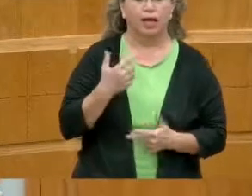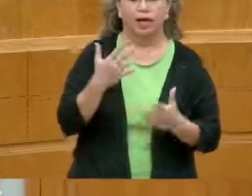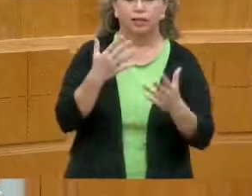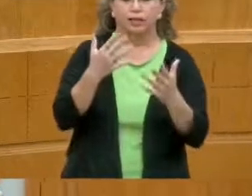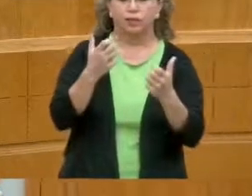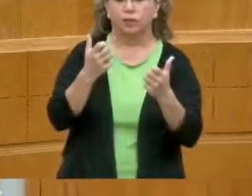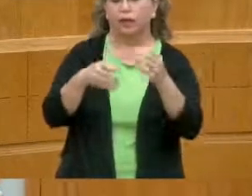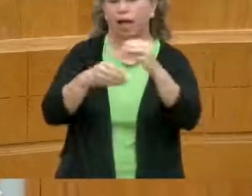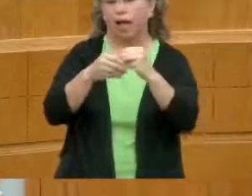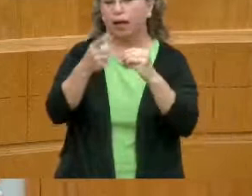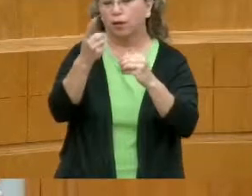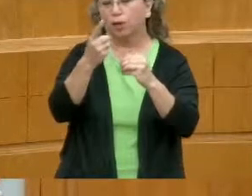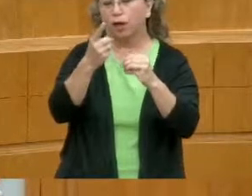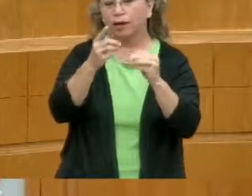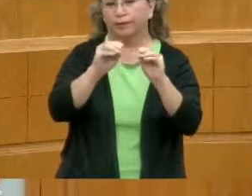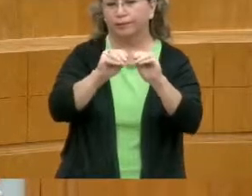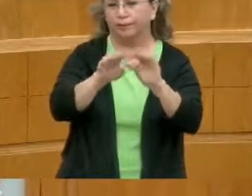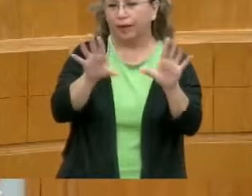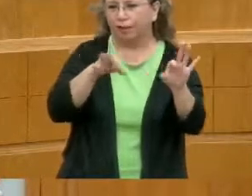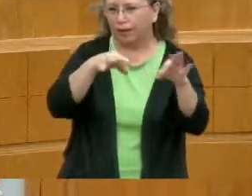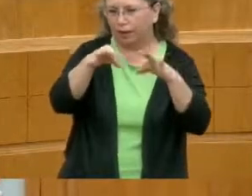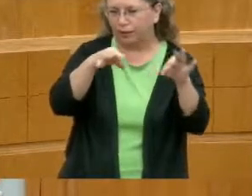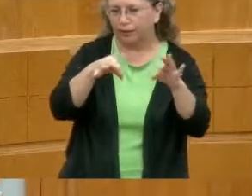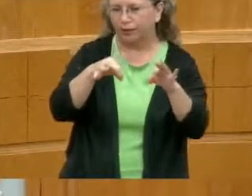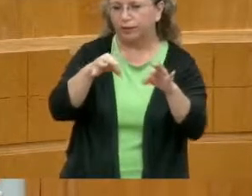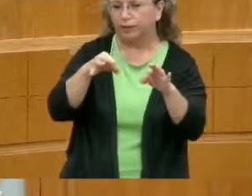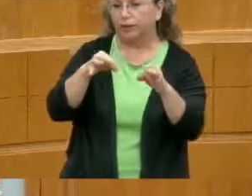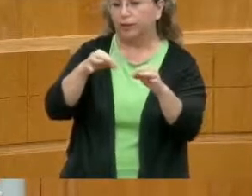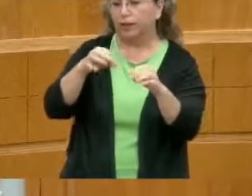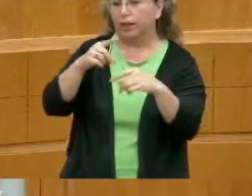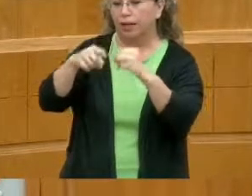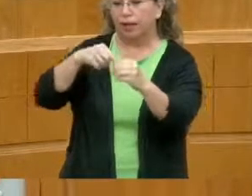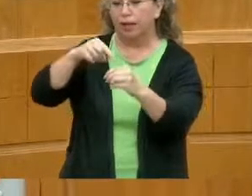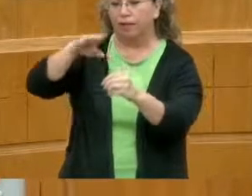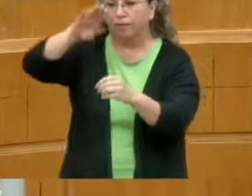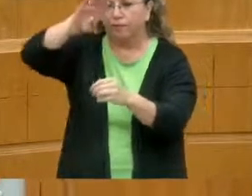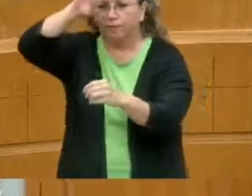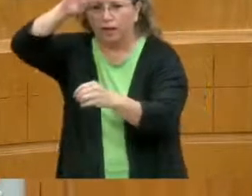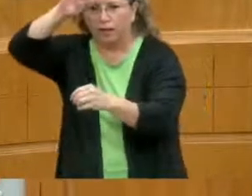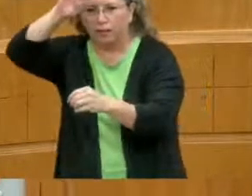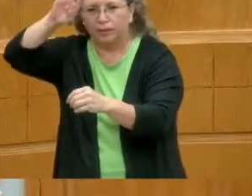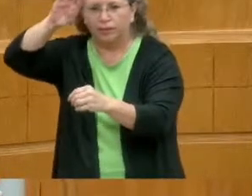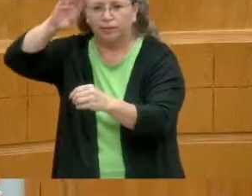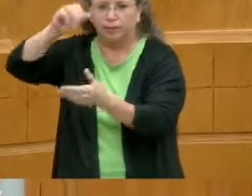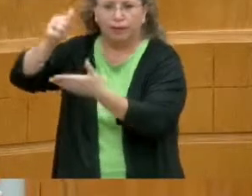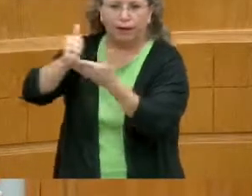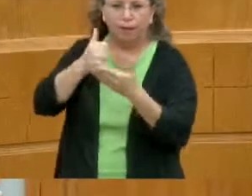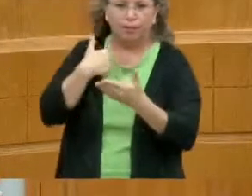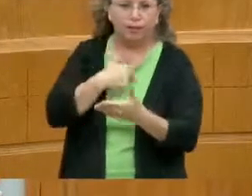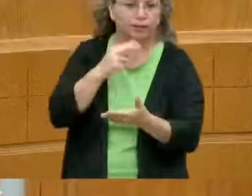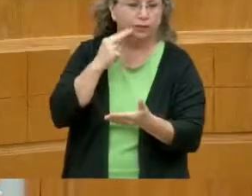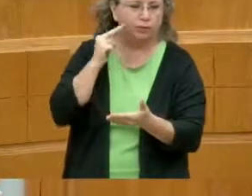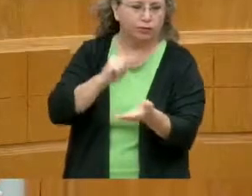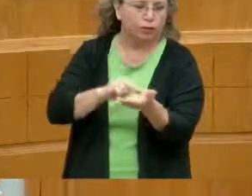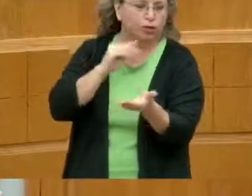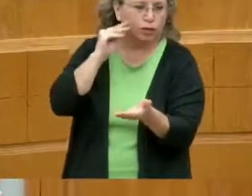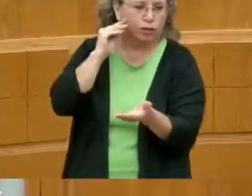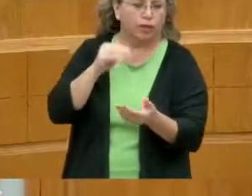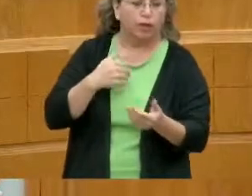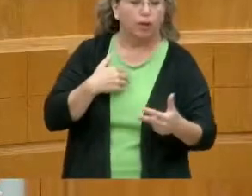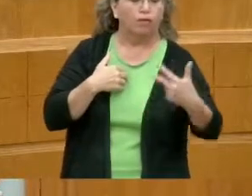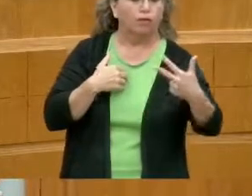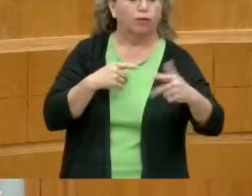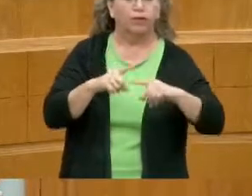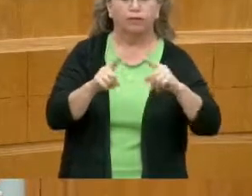of clarification when it comes to the firefighters assisting at nursing homes. So there's 3 different types of facilities: a